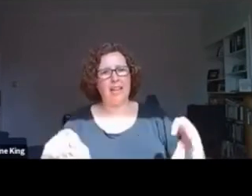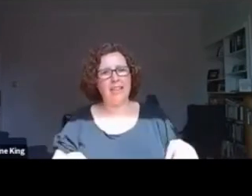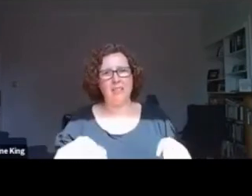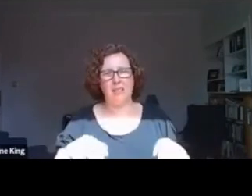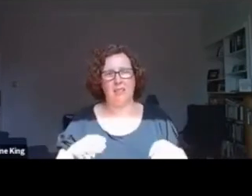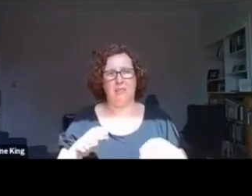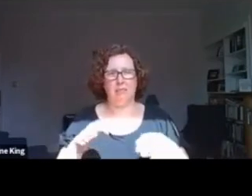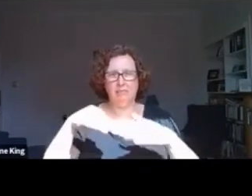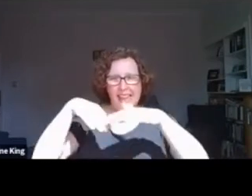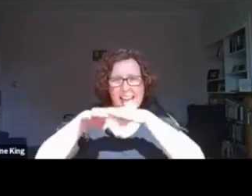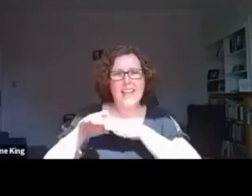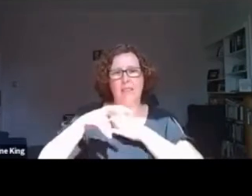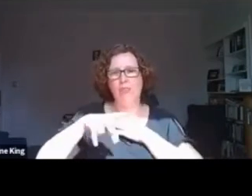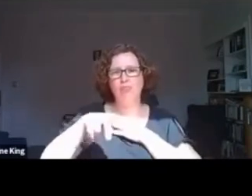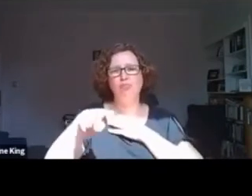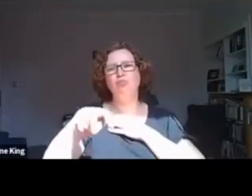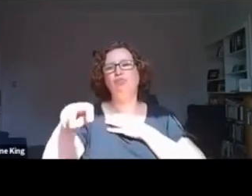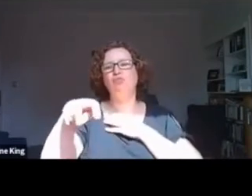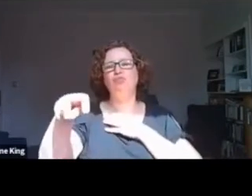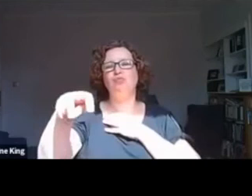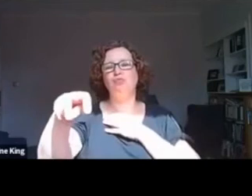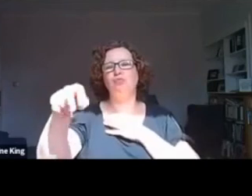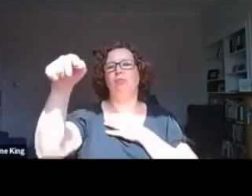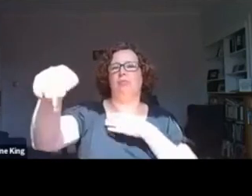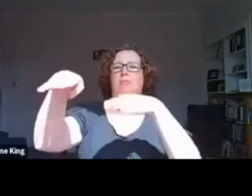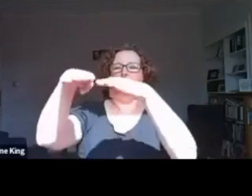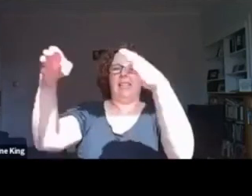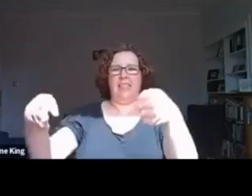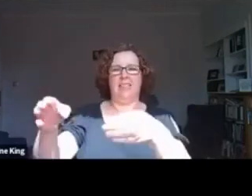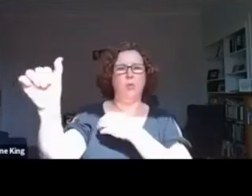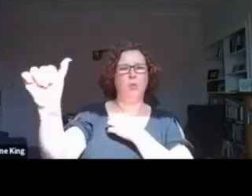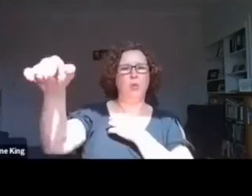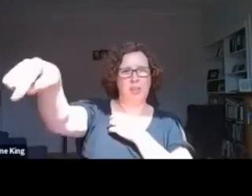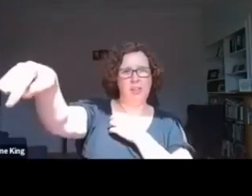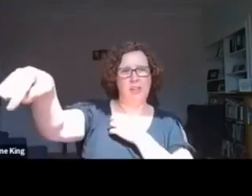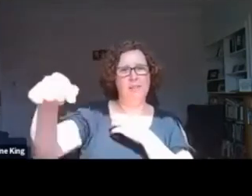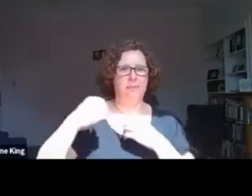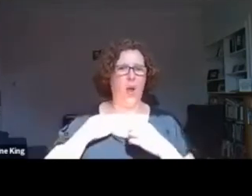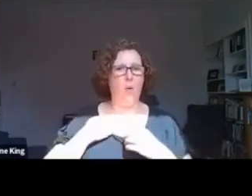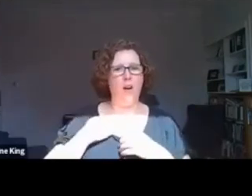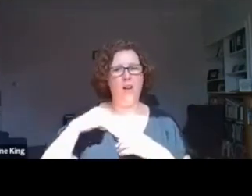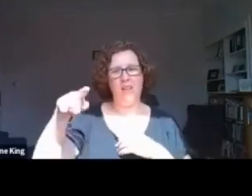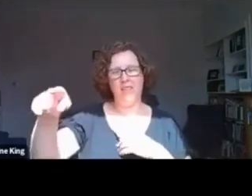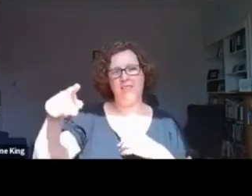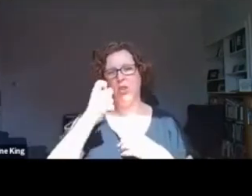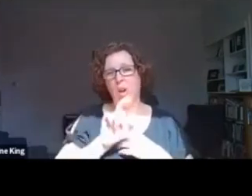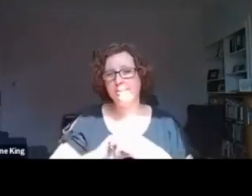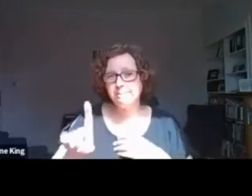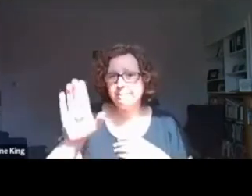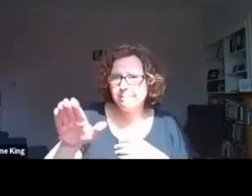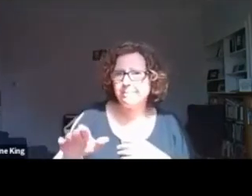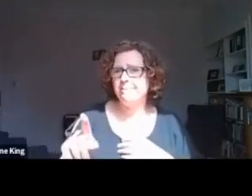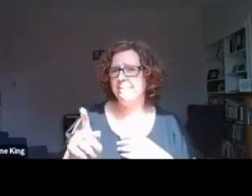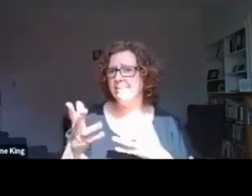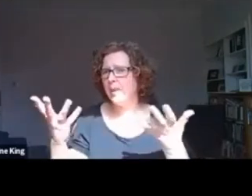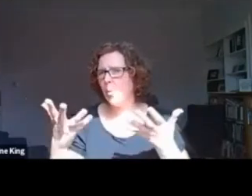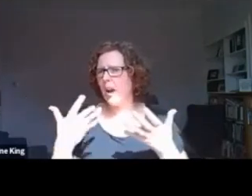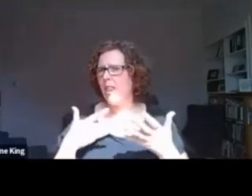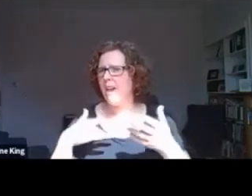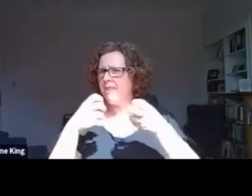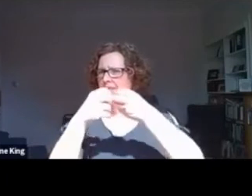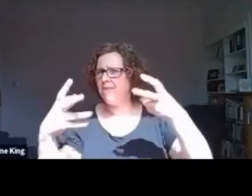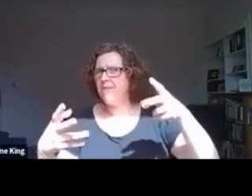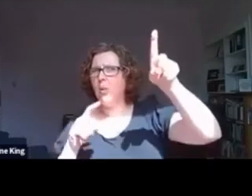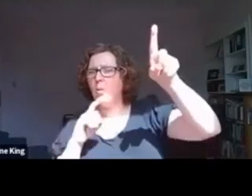theatre space. So you can go up and you can ask for requests, find out where the live captioning is going to be, where the